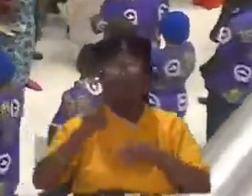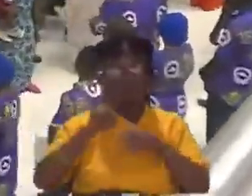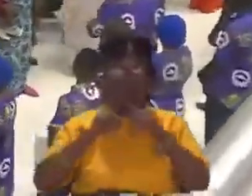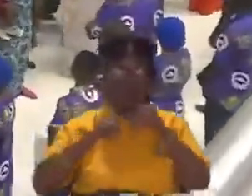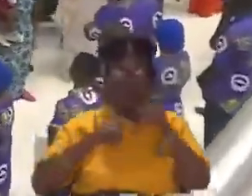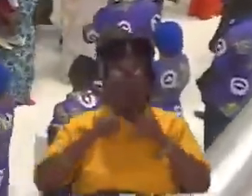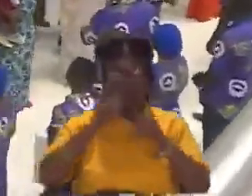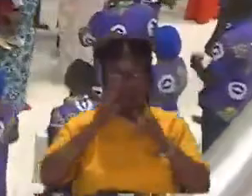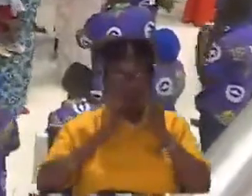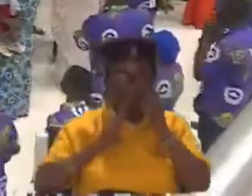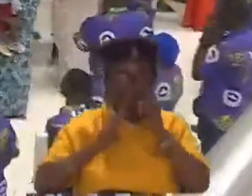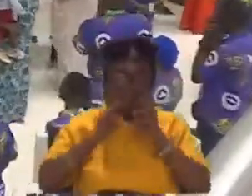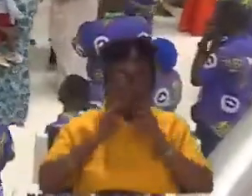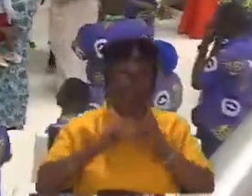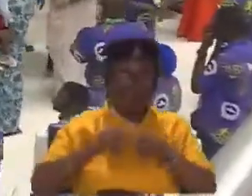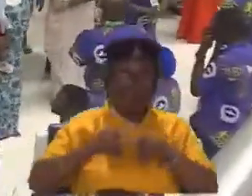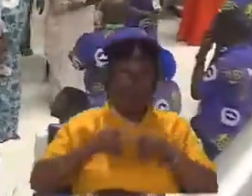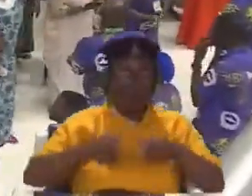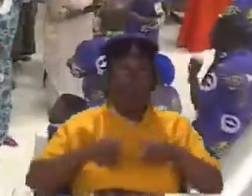hundreds of them here